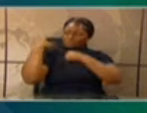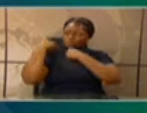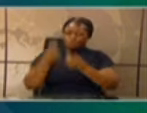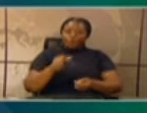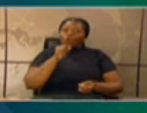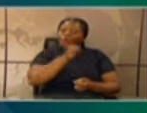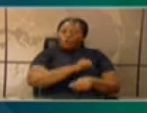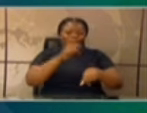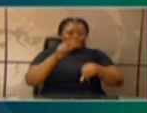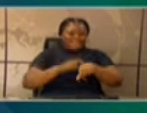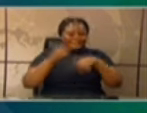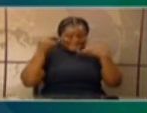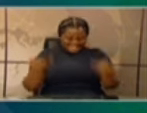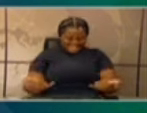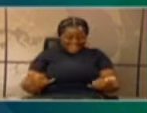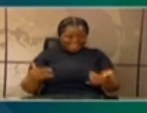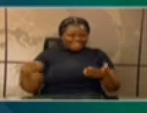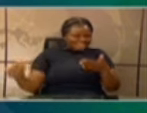latest